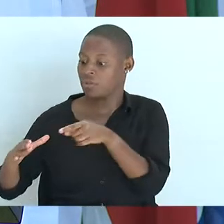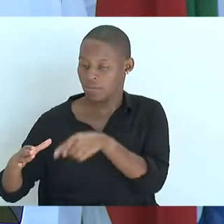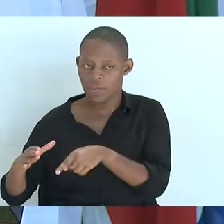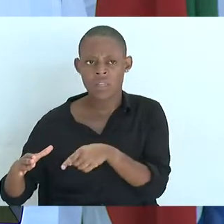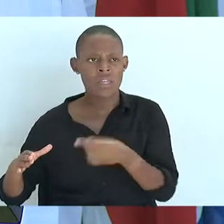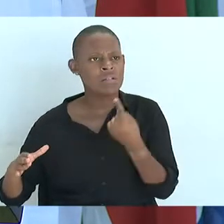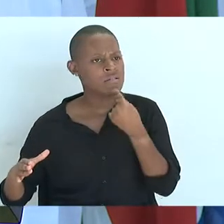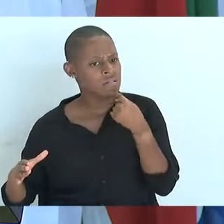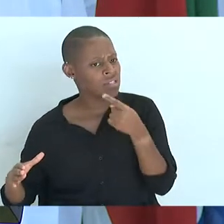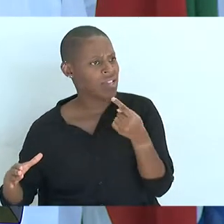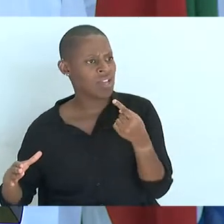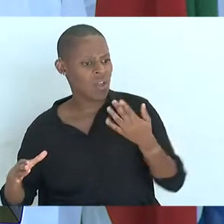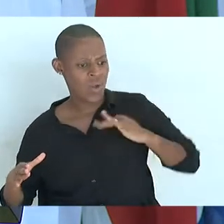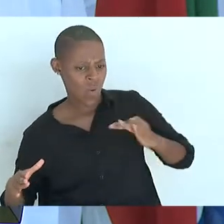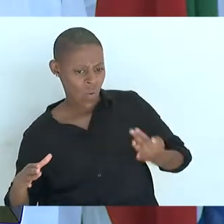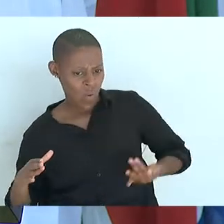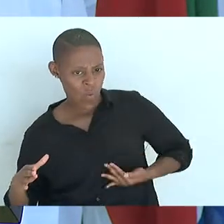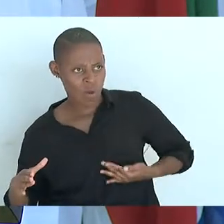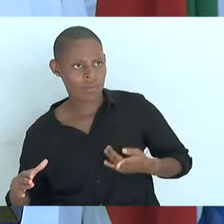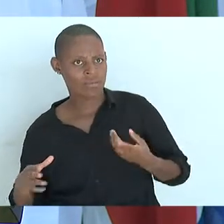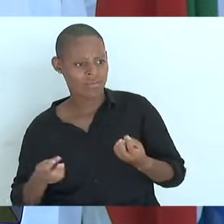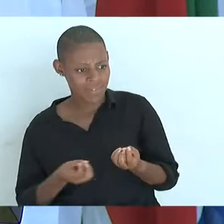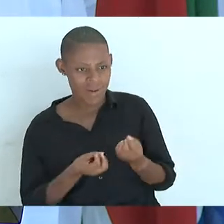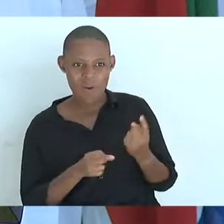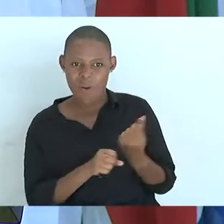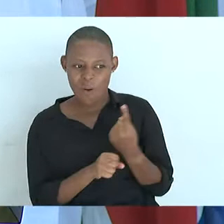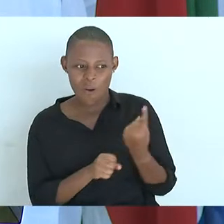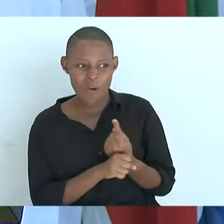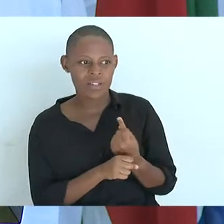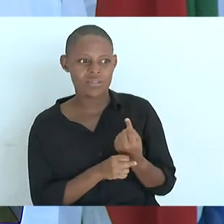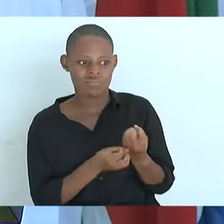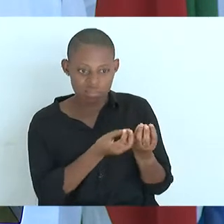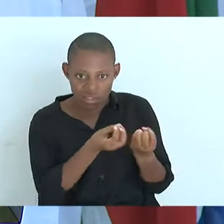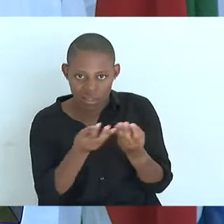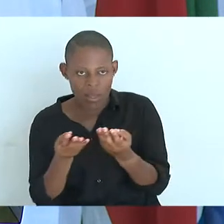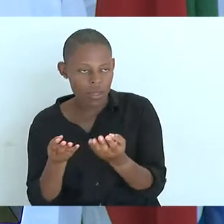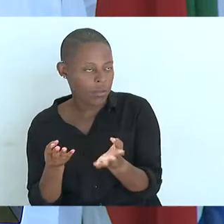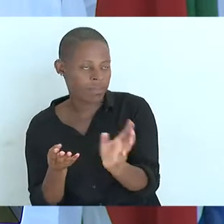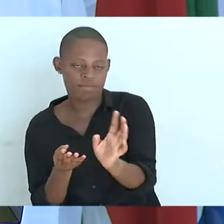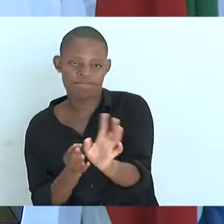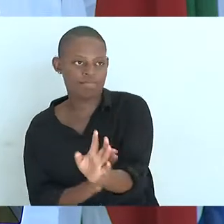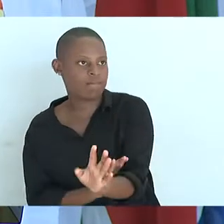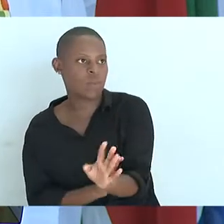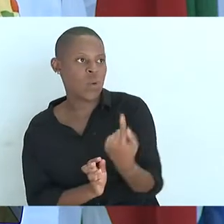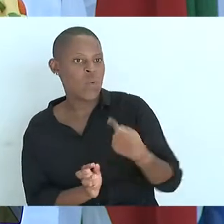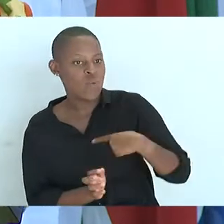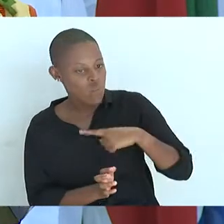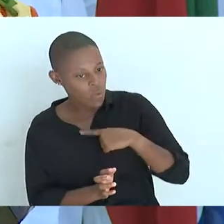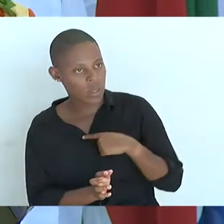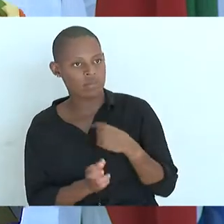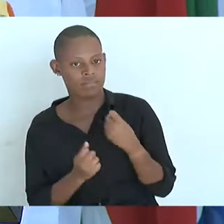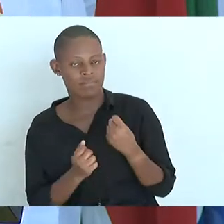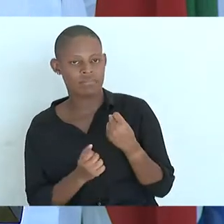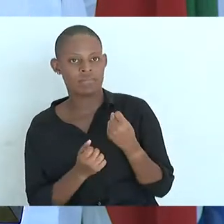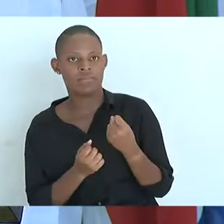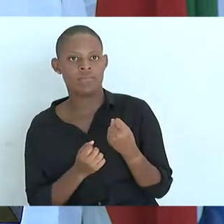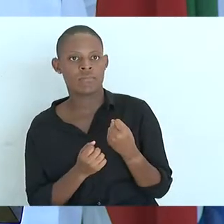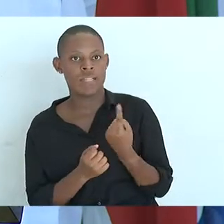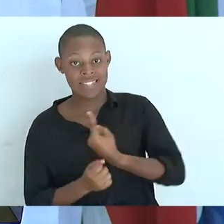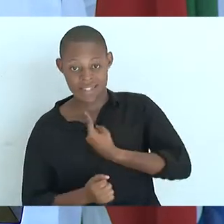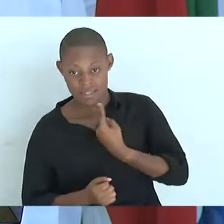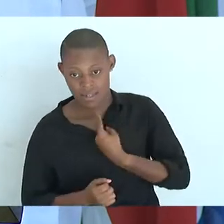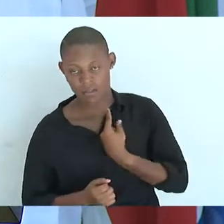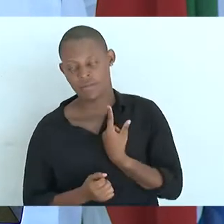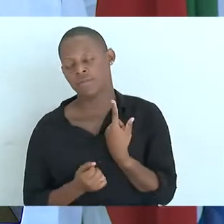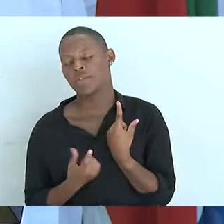live ngama handouts. It is high time that we do away with that. But looking at the